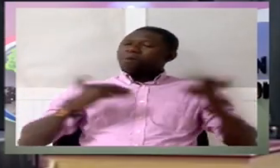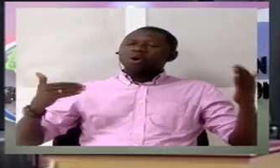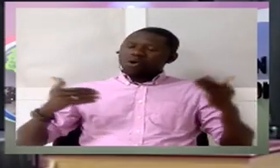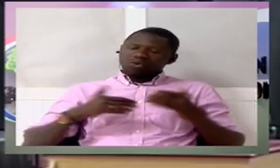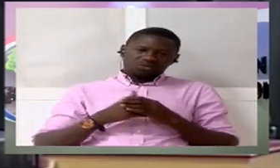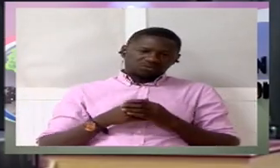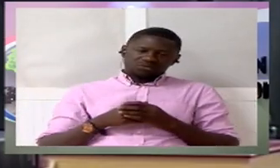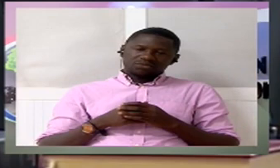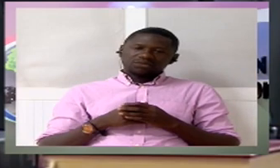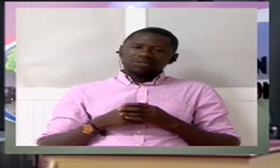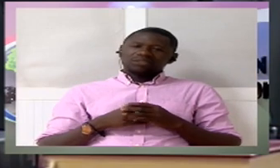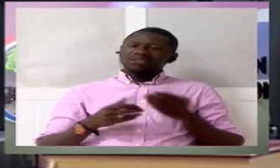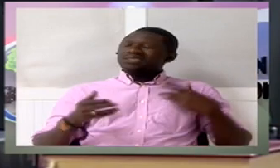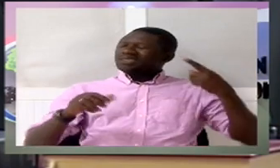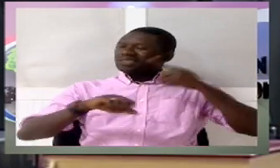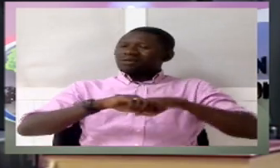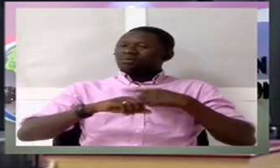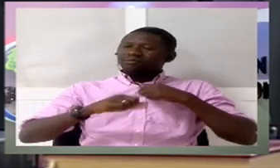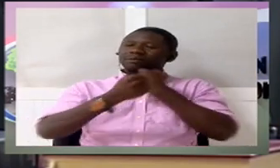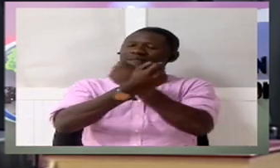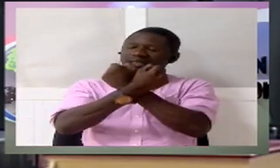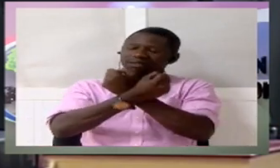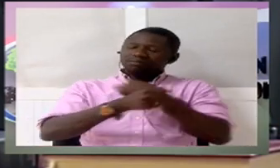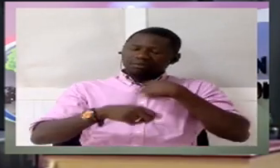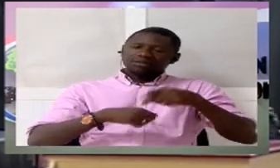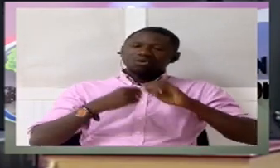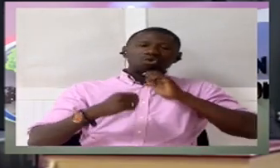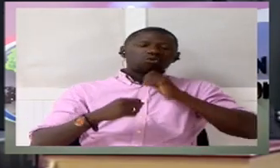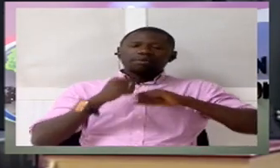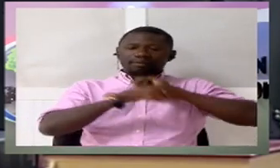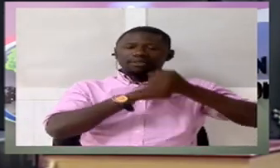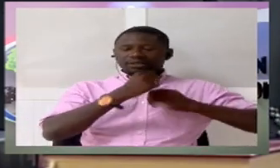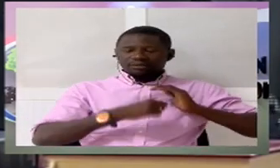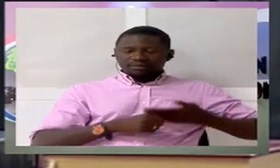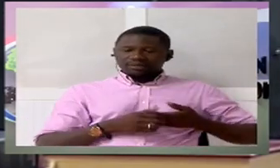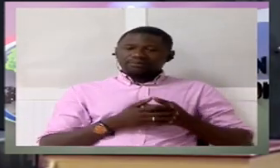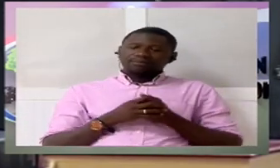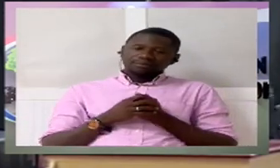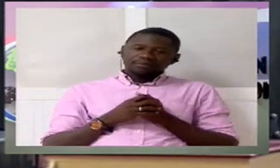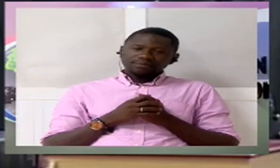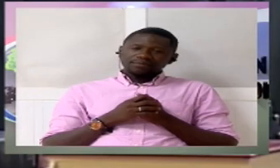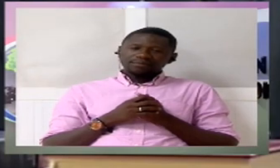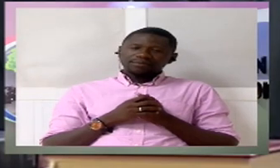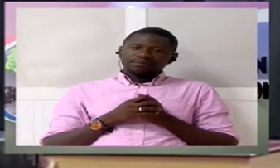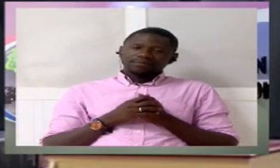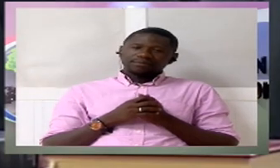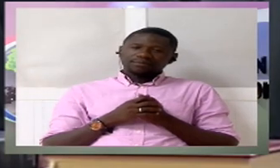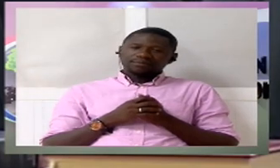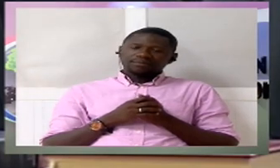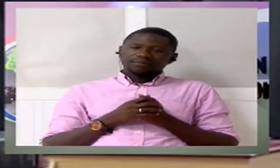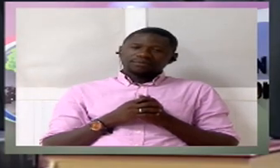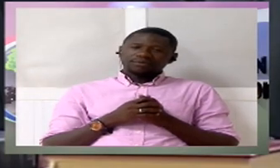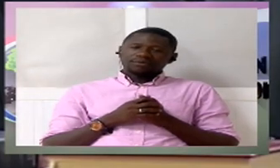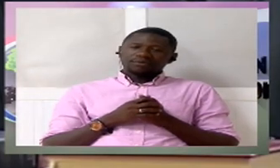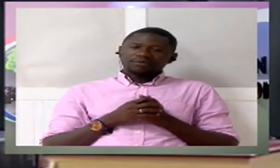da baake. Since the imprisonment of my late husband. Tumala melna yenko ma kinke ma alama ne man kafra kala mem banta kabri ya mura. Up to